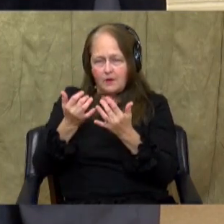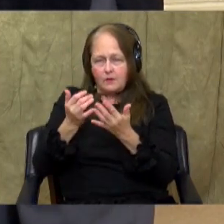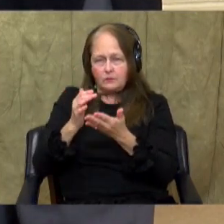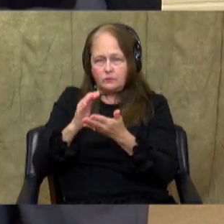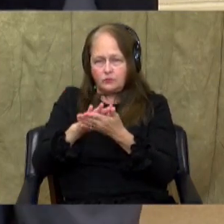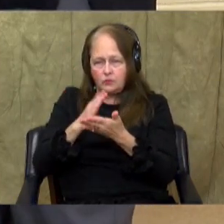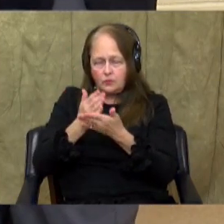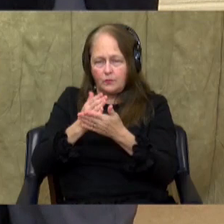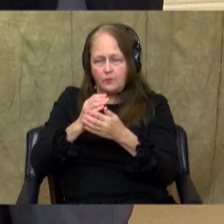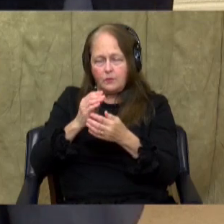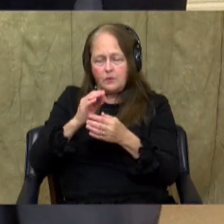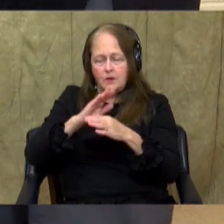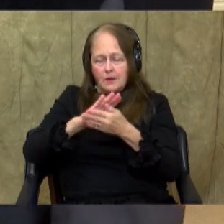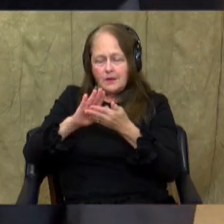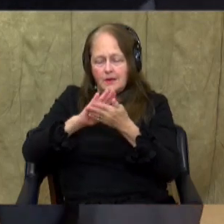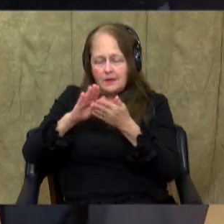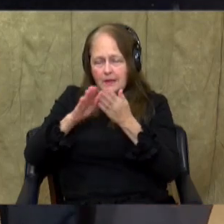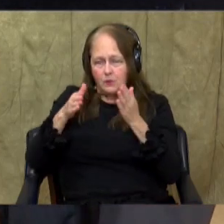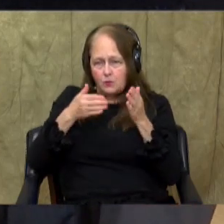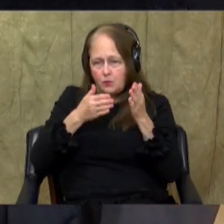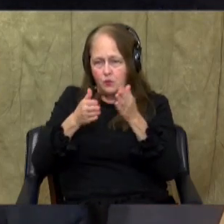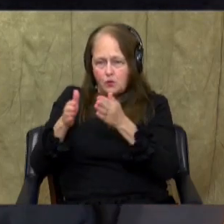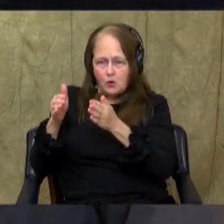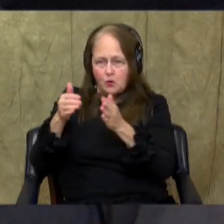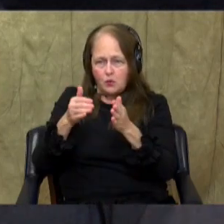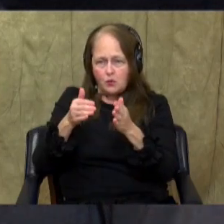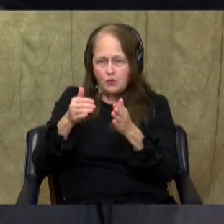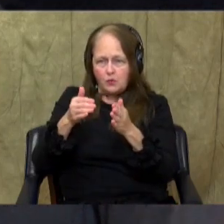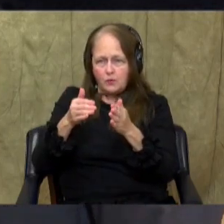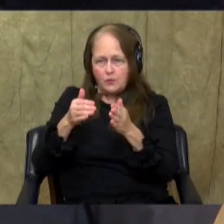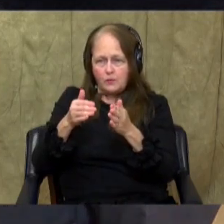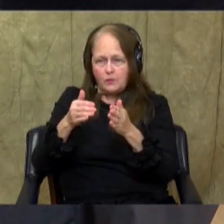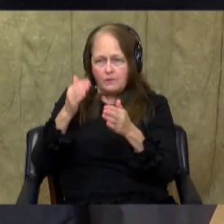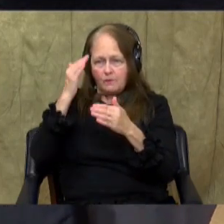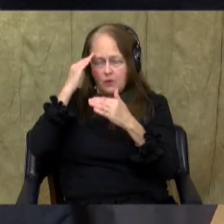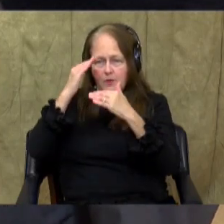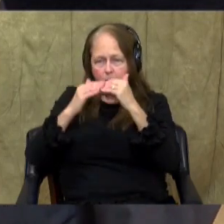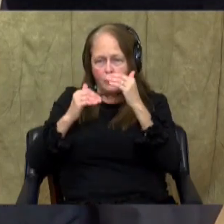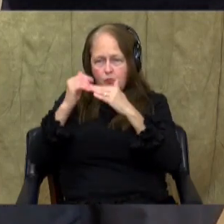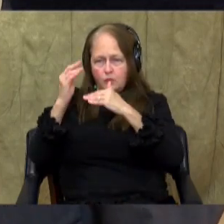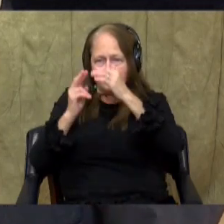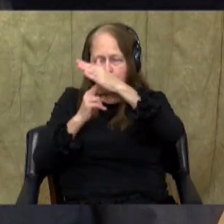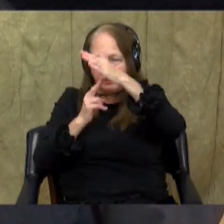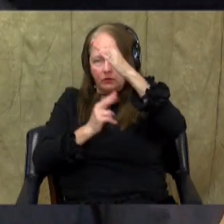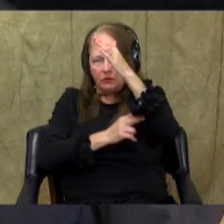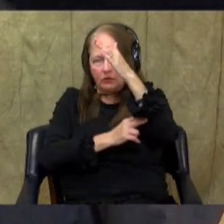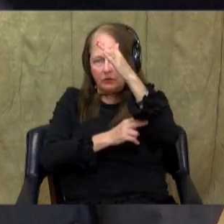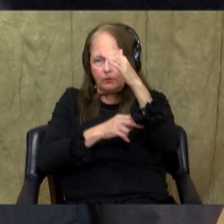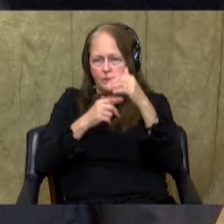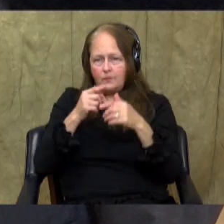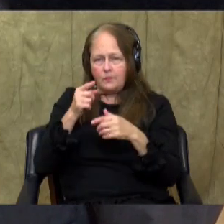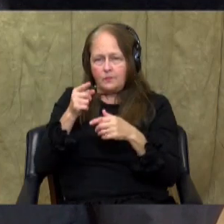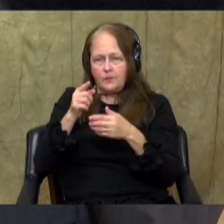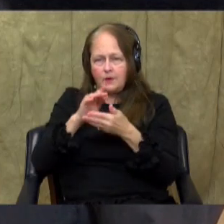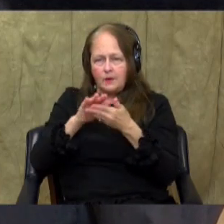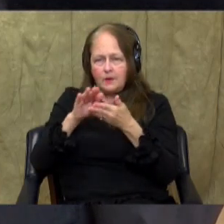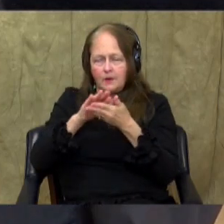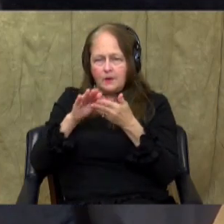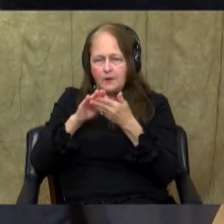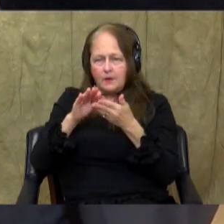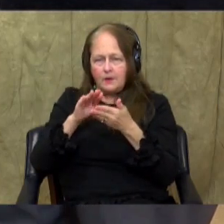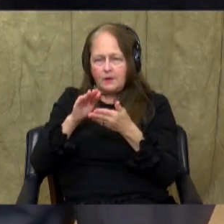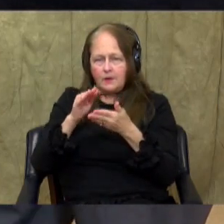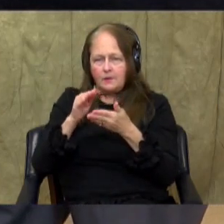to build roads and bridges, or is it clearing land to mine the resources? And if you were listening carefully, you'll know that the